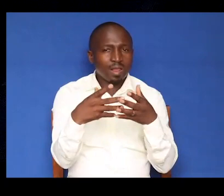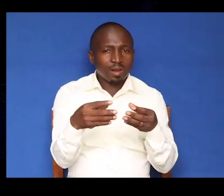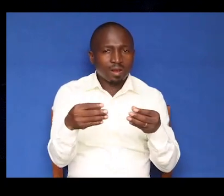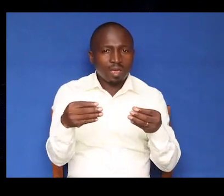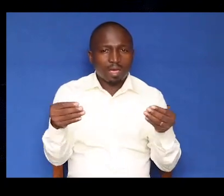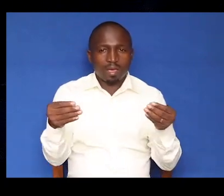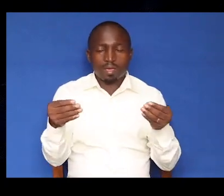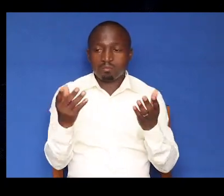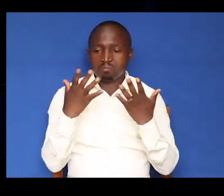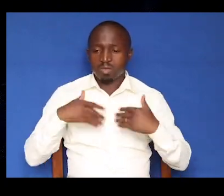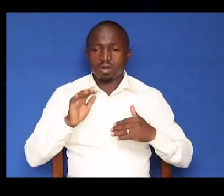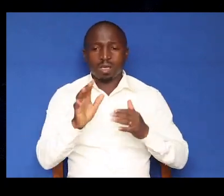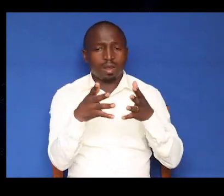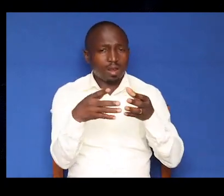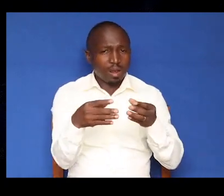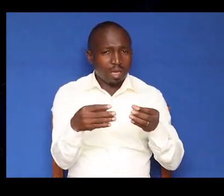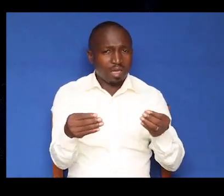softy bodies,